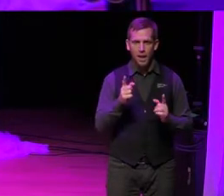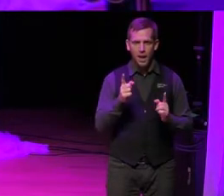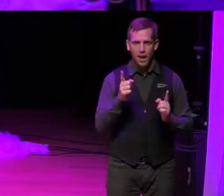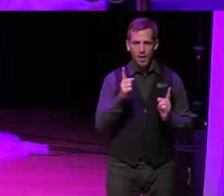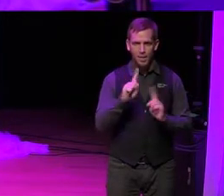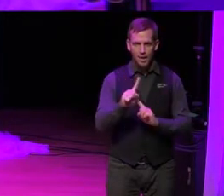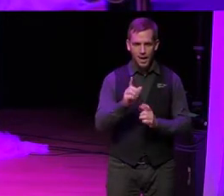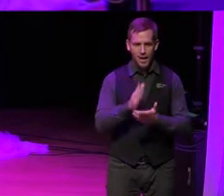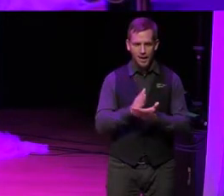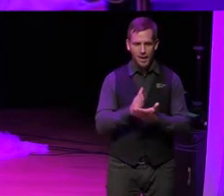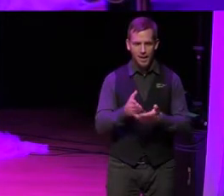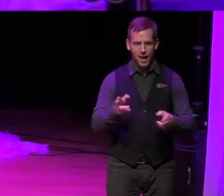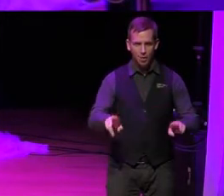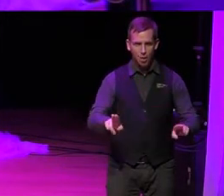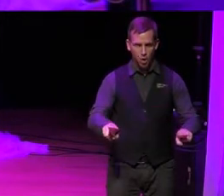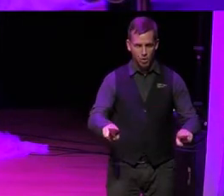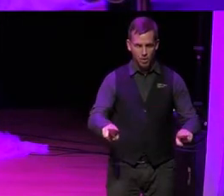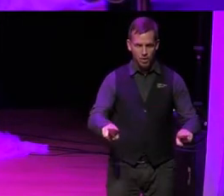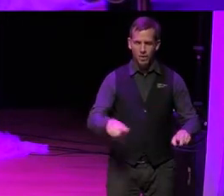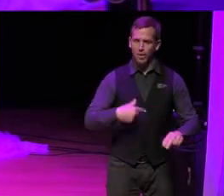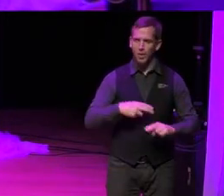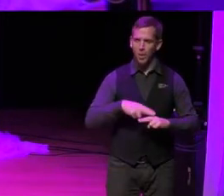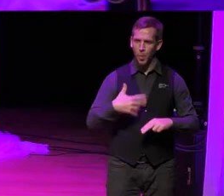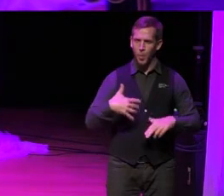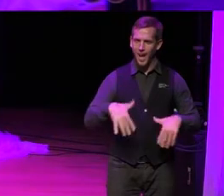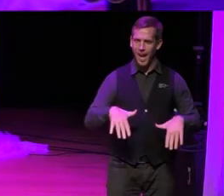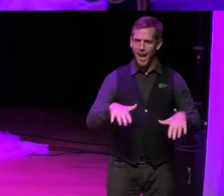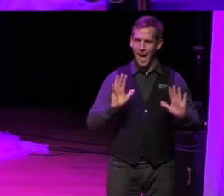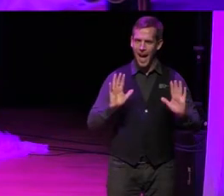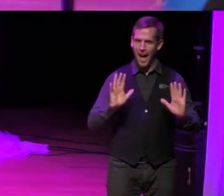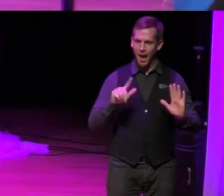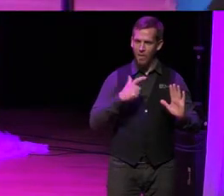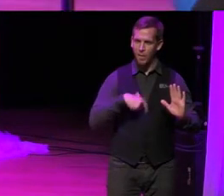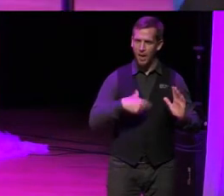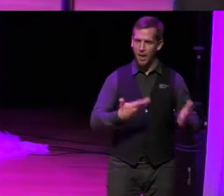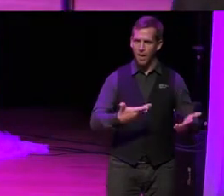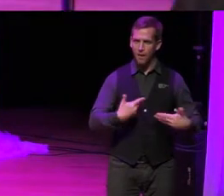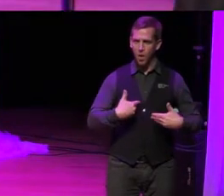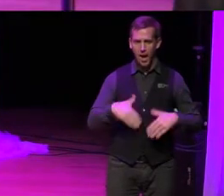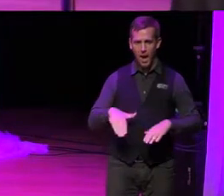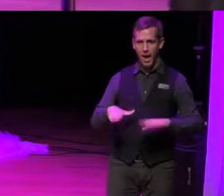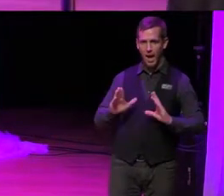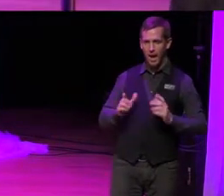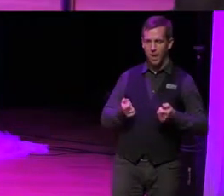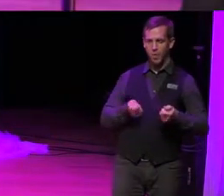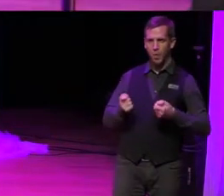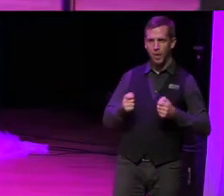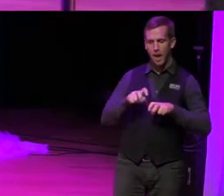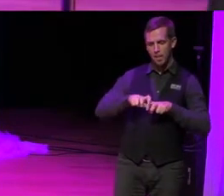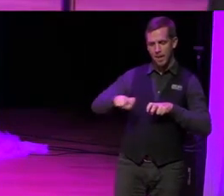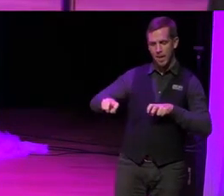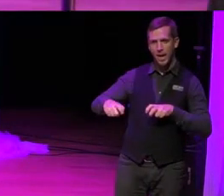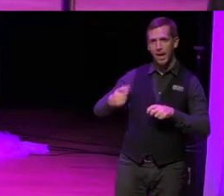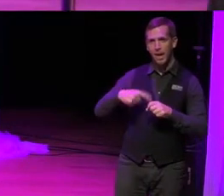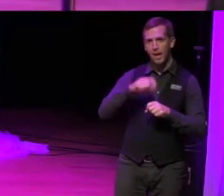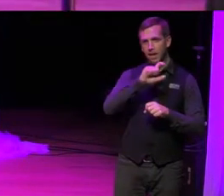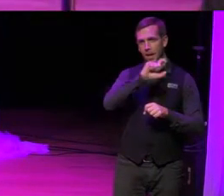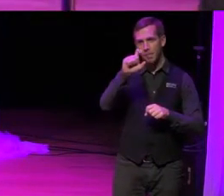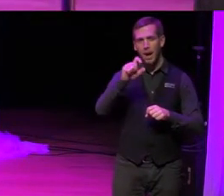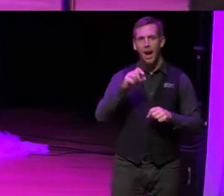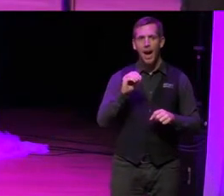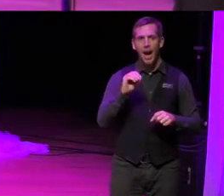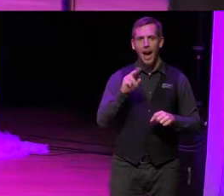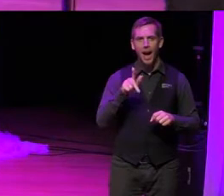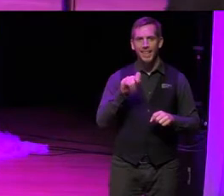Education. And it's a great honor for me today to moderate this panel on anti-corruption and human